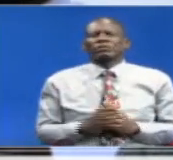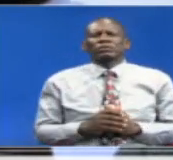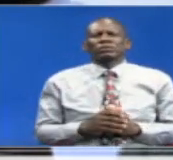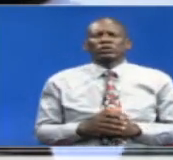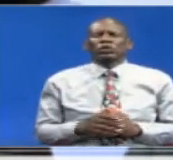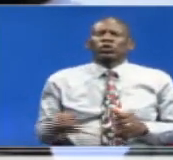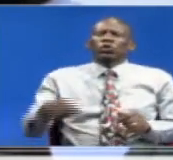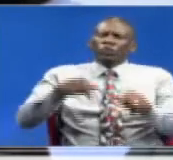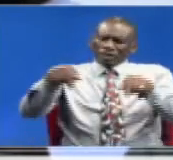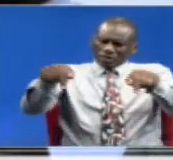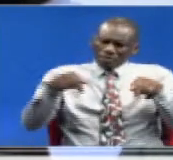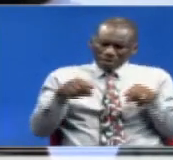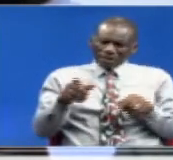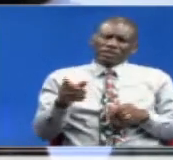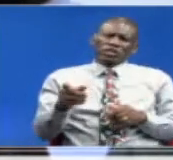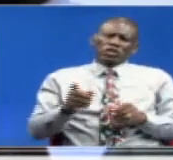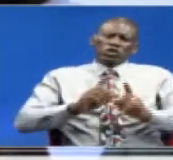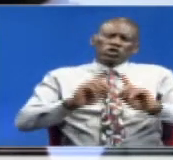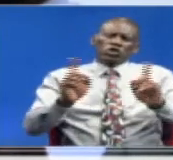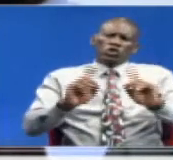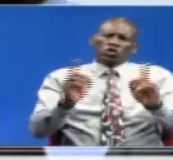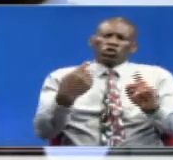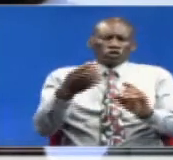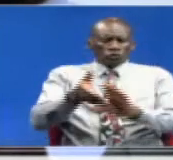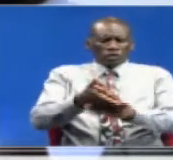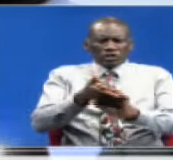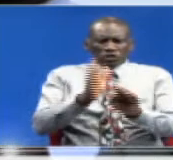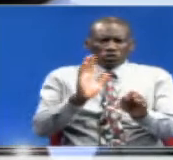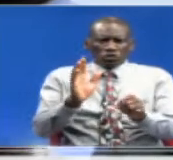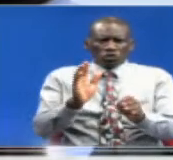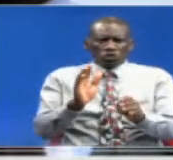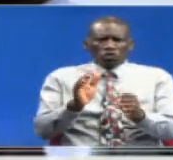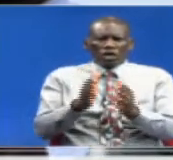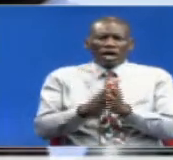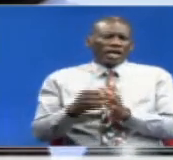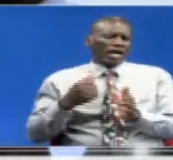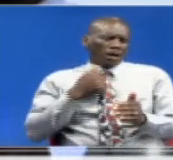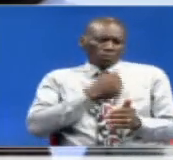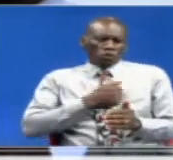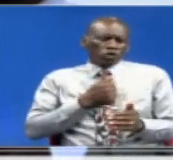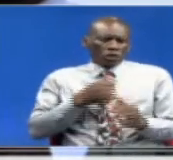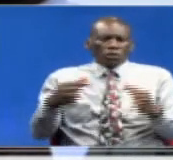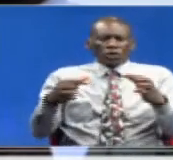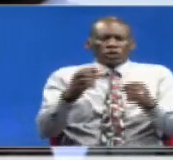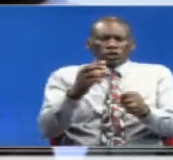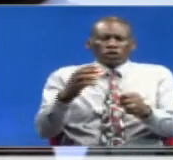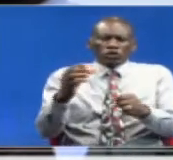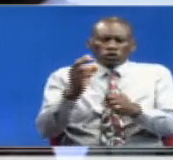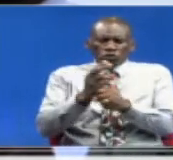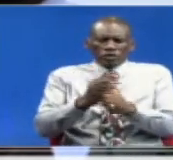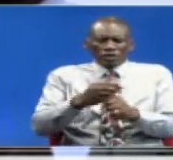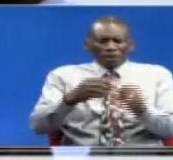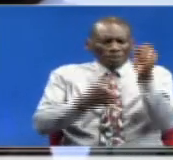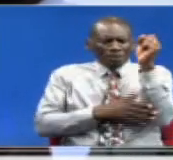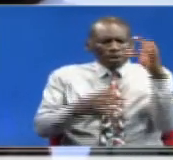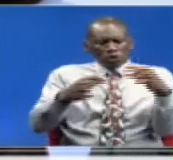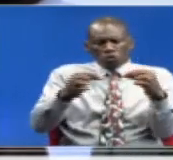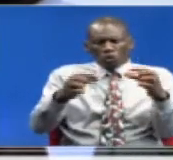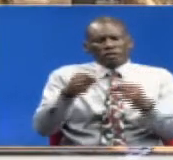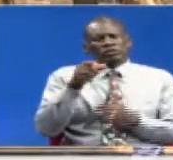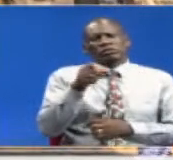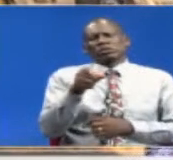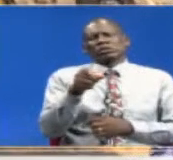only withdraw and apologize for those very, very unfortunate remarks.